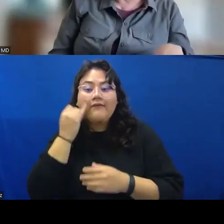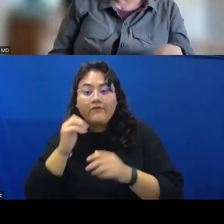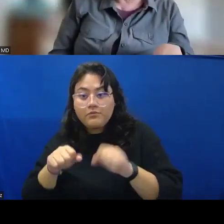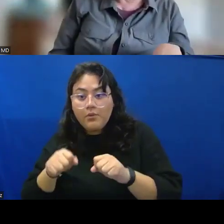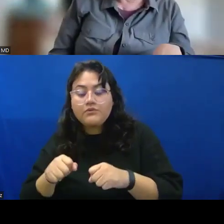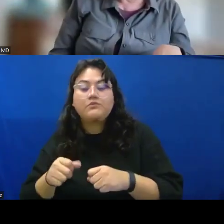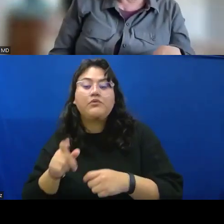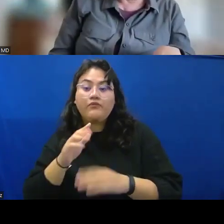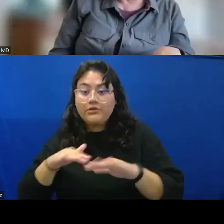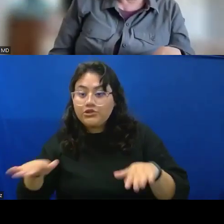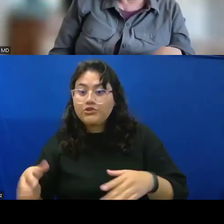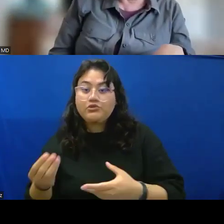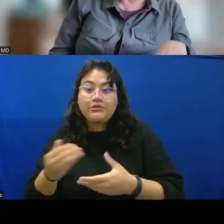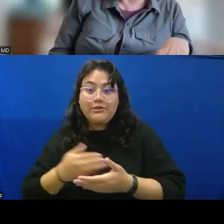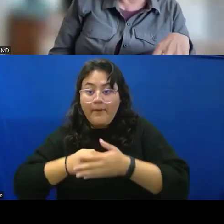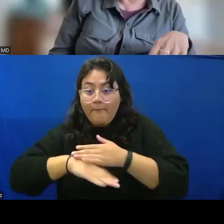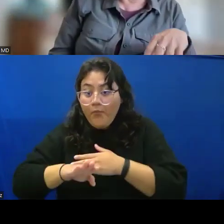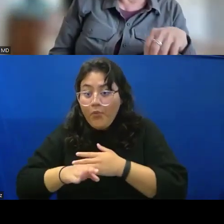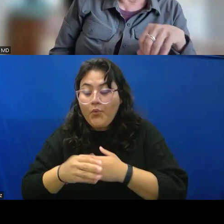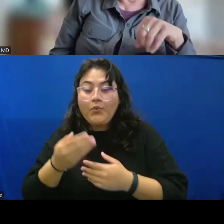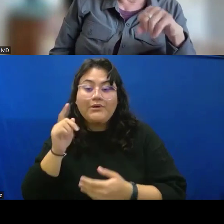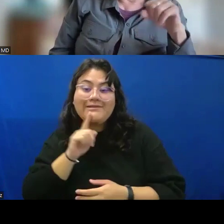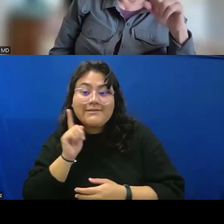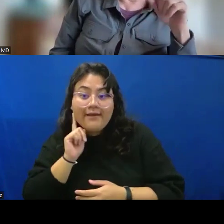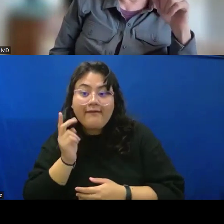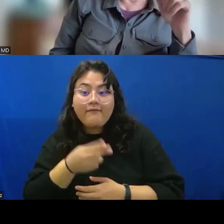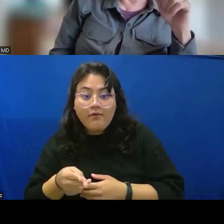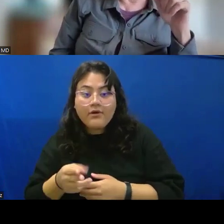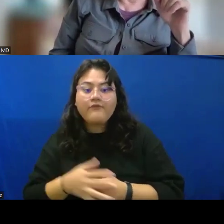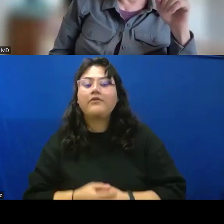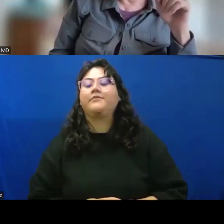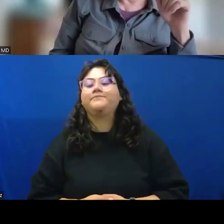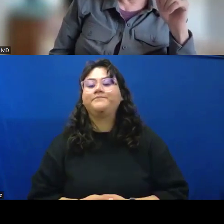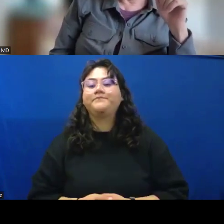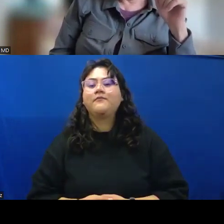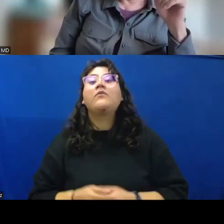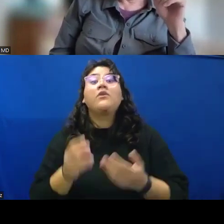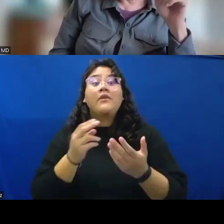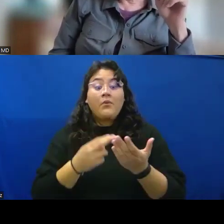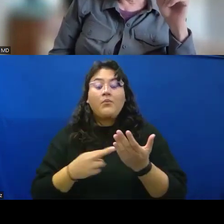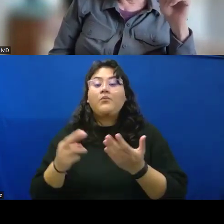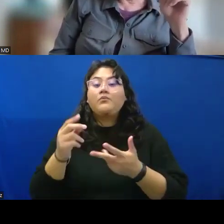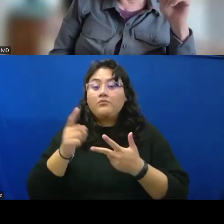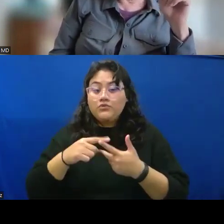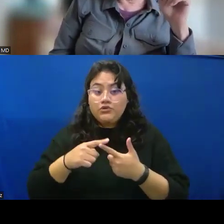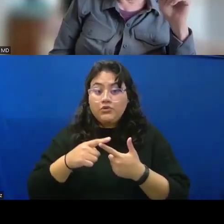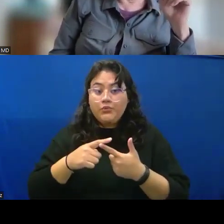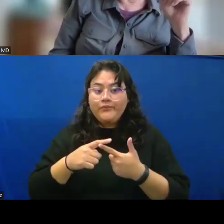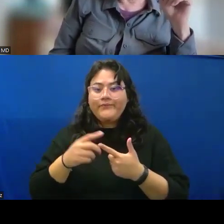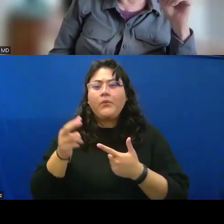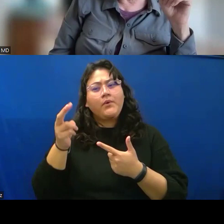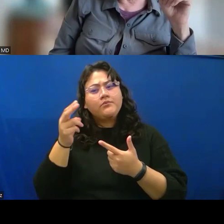We look at the birth history. Did the infant spend time in the NICU? Did they have